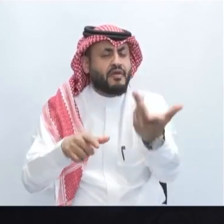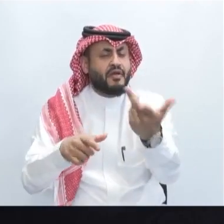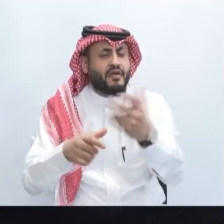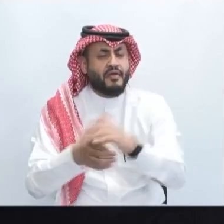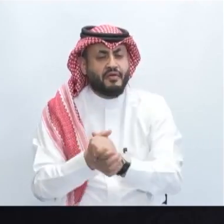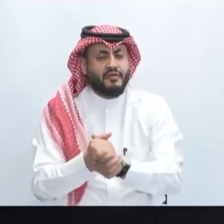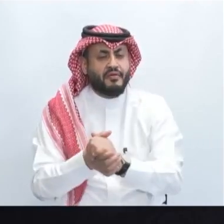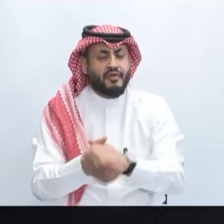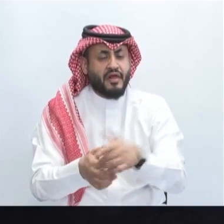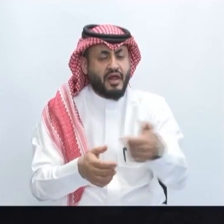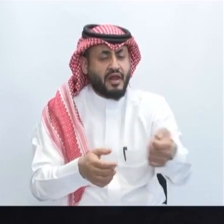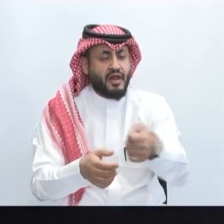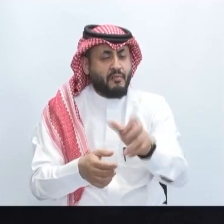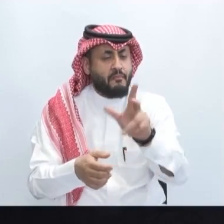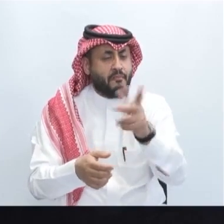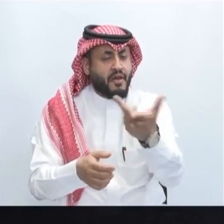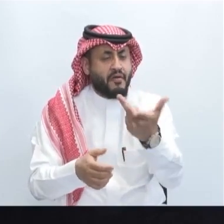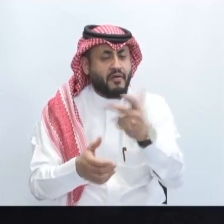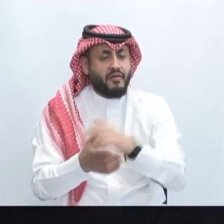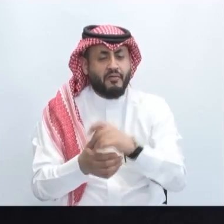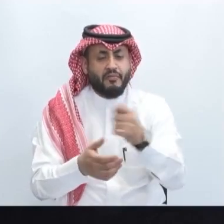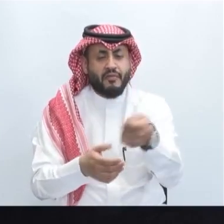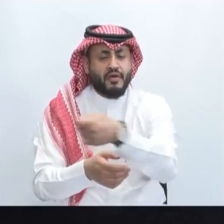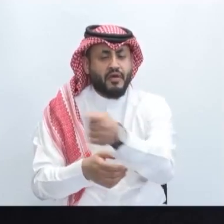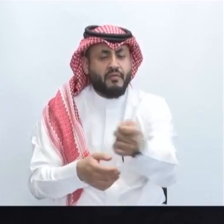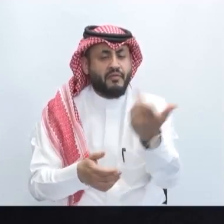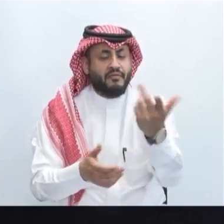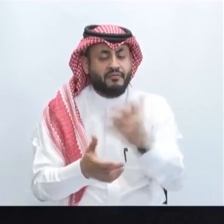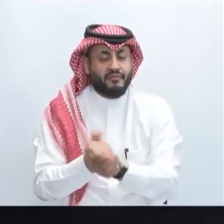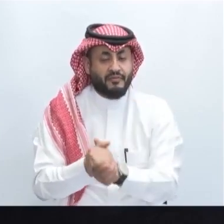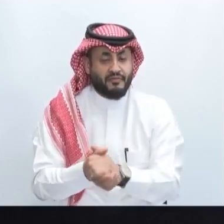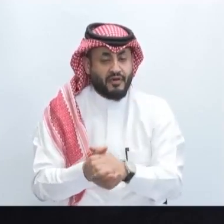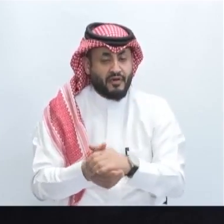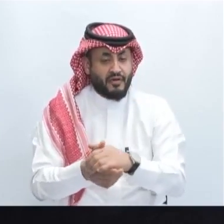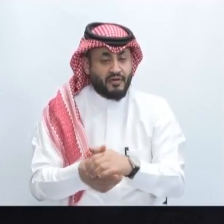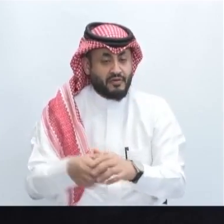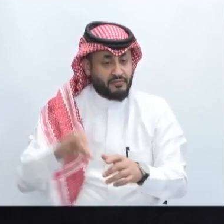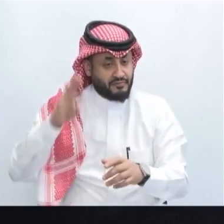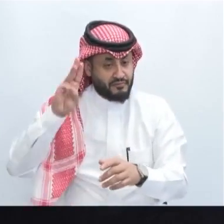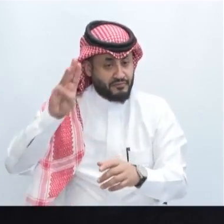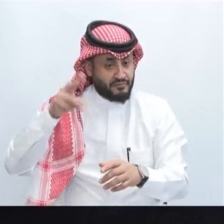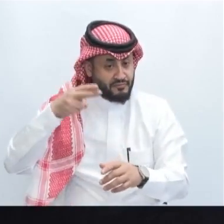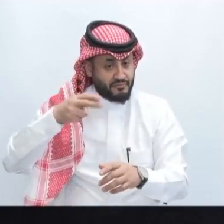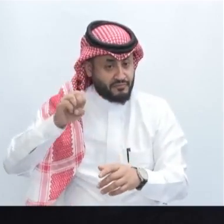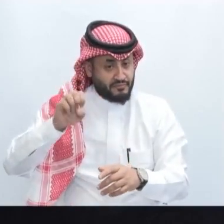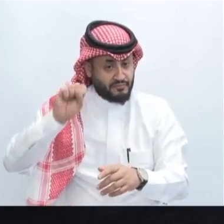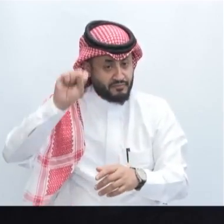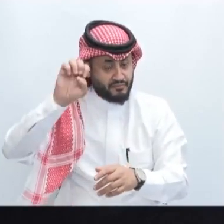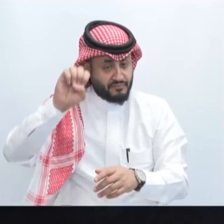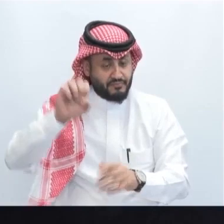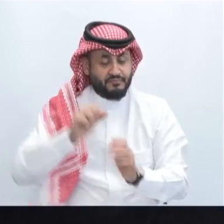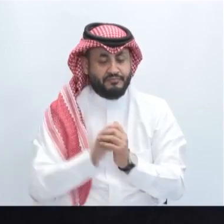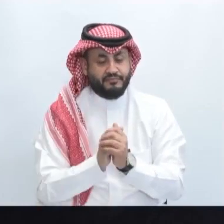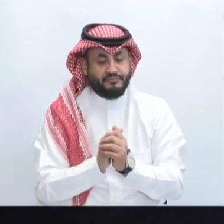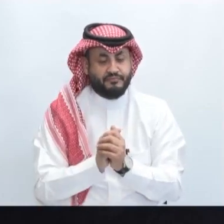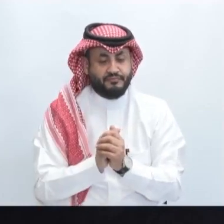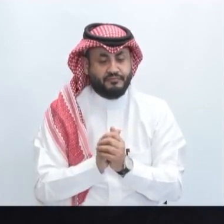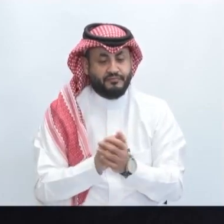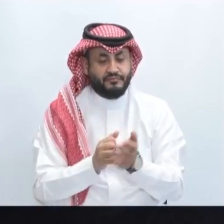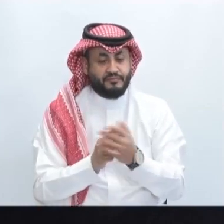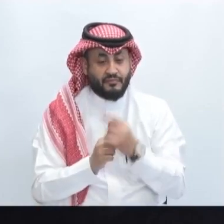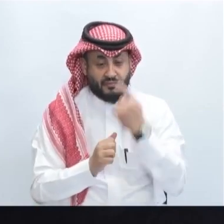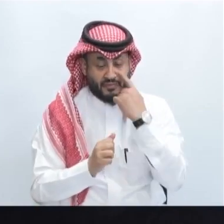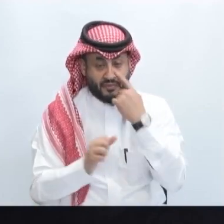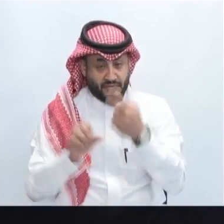whose pointer is that? And we said that when we want to talk about the person name,